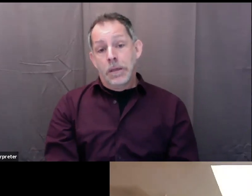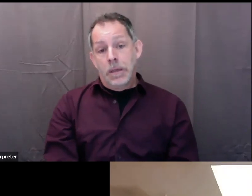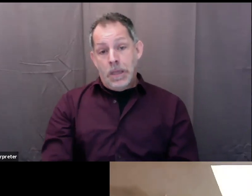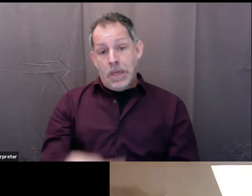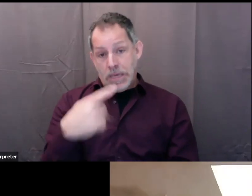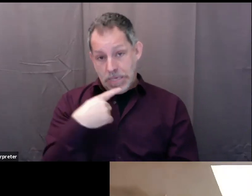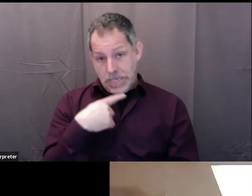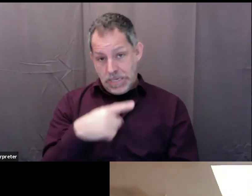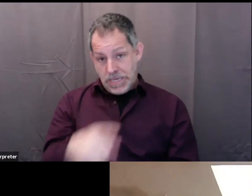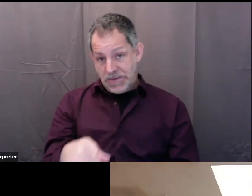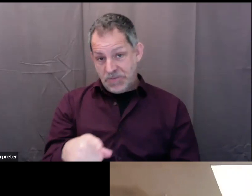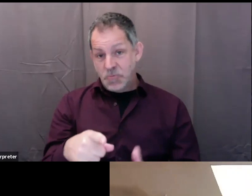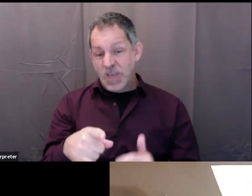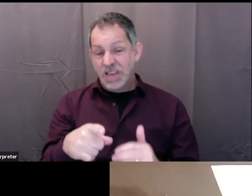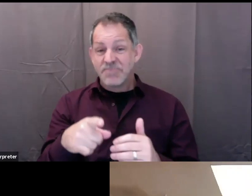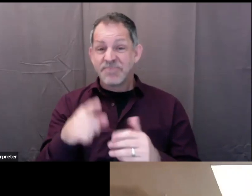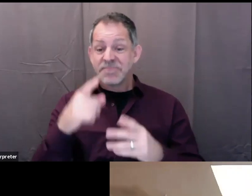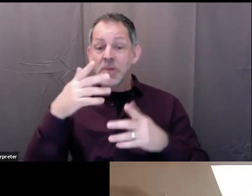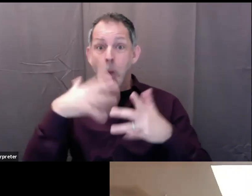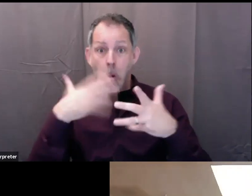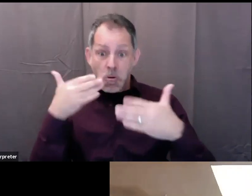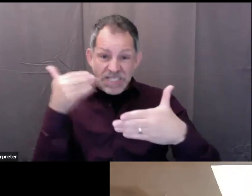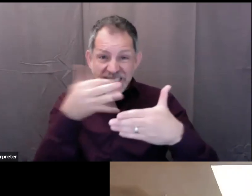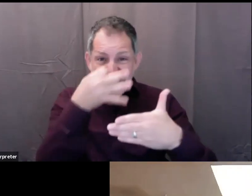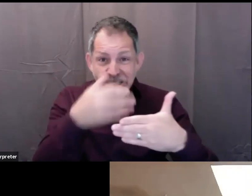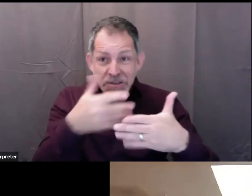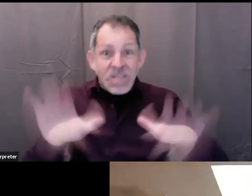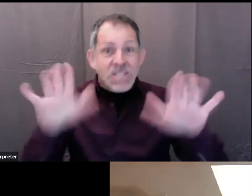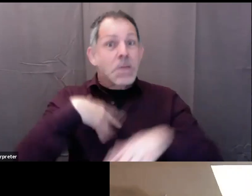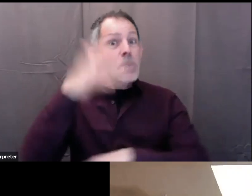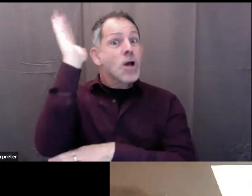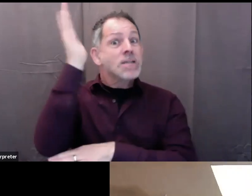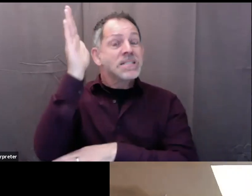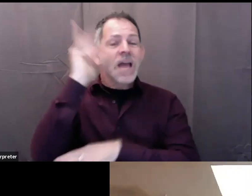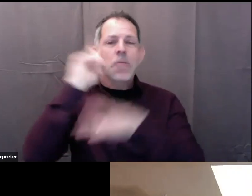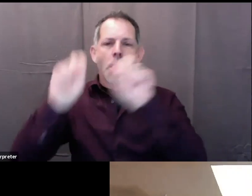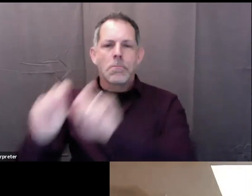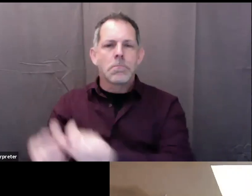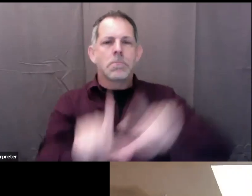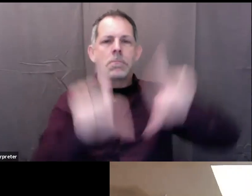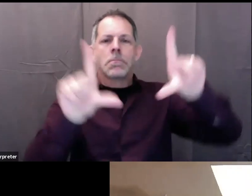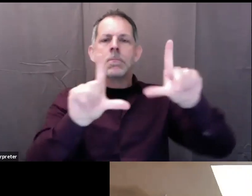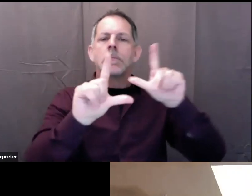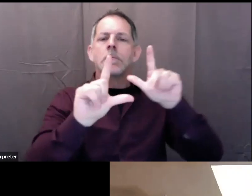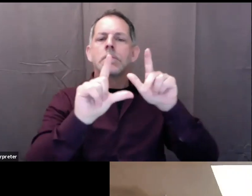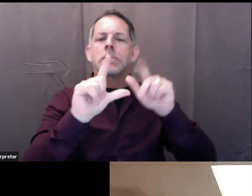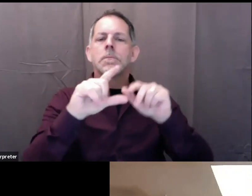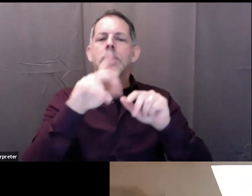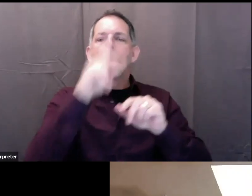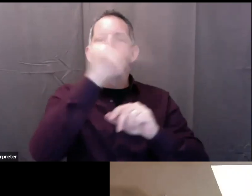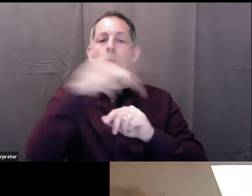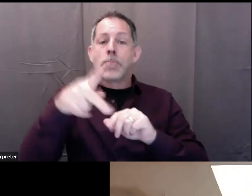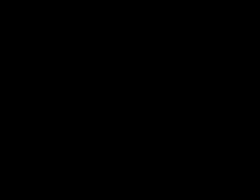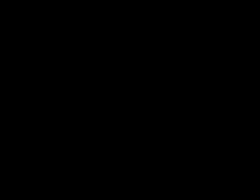And you'll forgive me, I'm managing multiple screens here, and will do my best